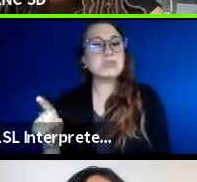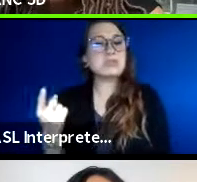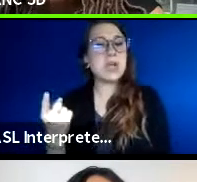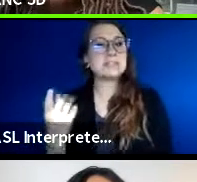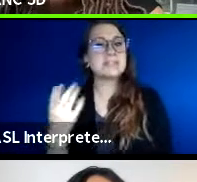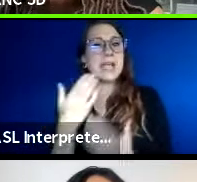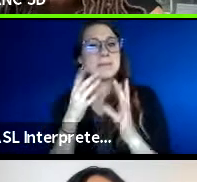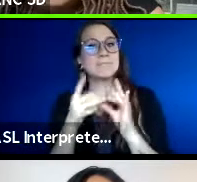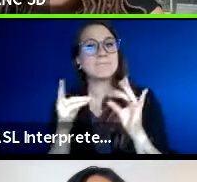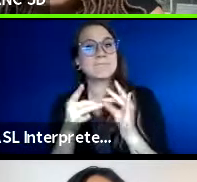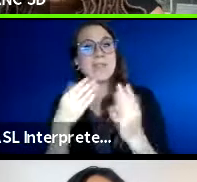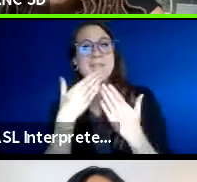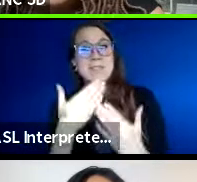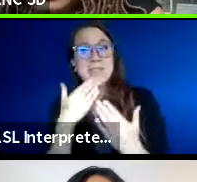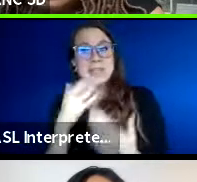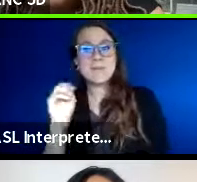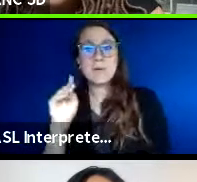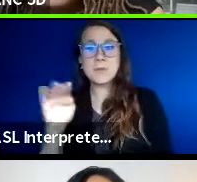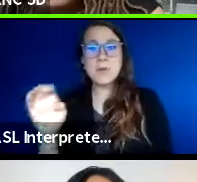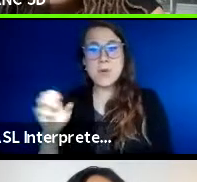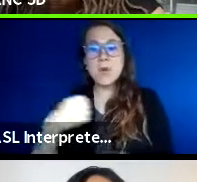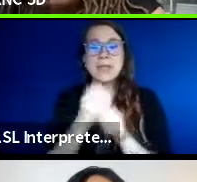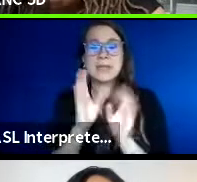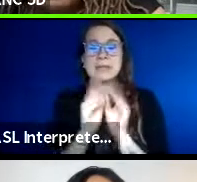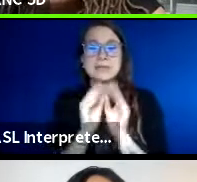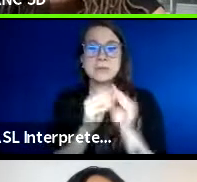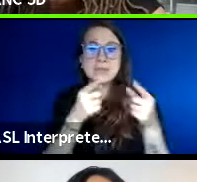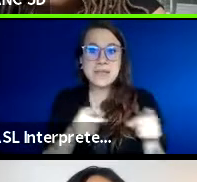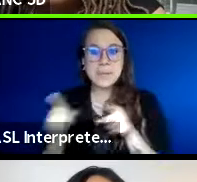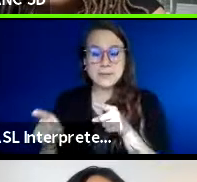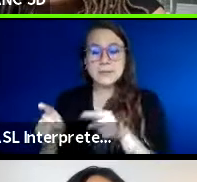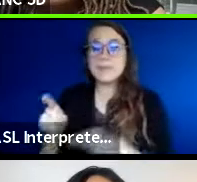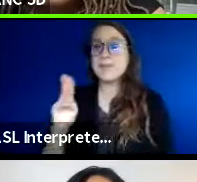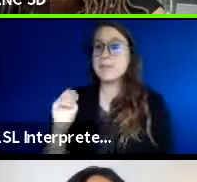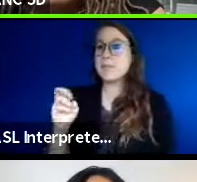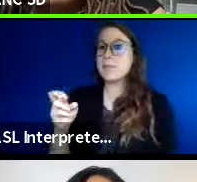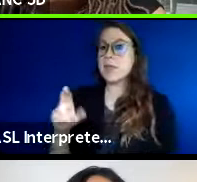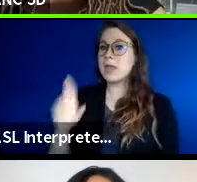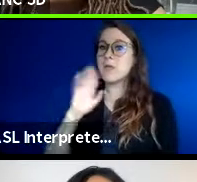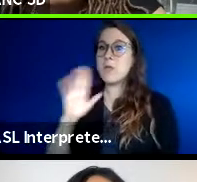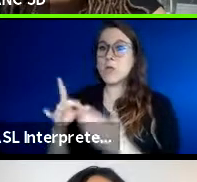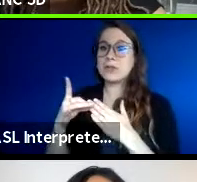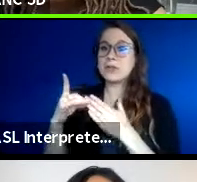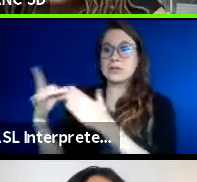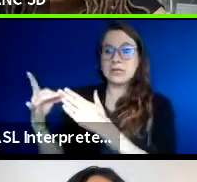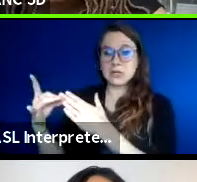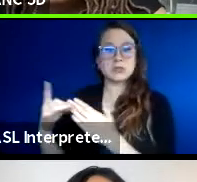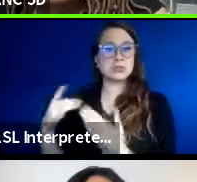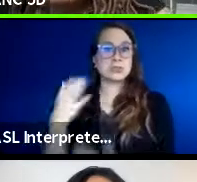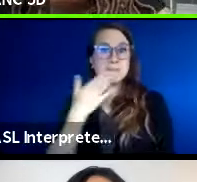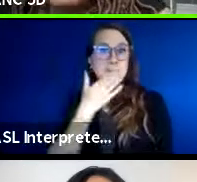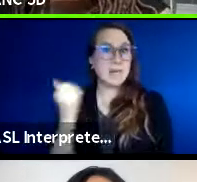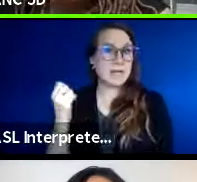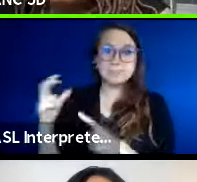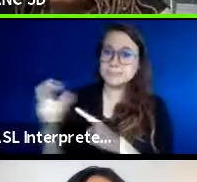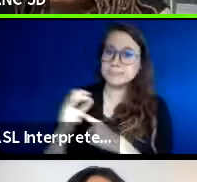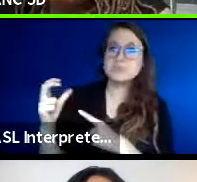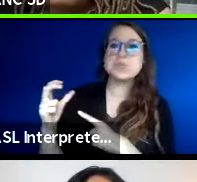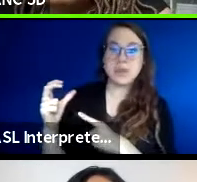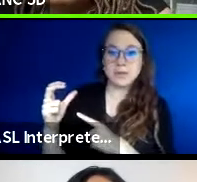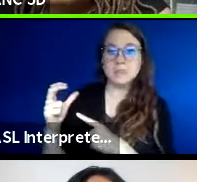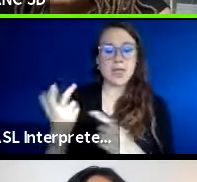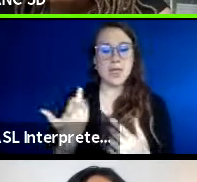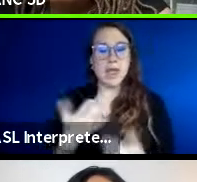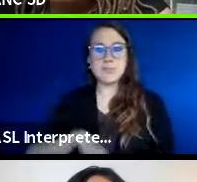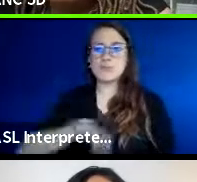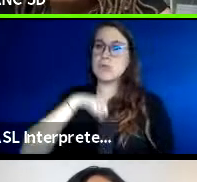thanks to Commissioner Moore for making these meetings happen and to Mayor Bowser for her leadership. She is truly the best of the best, and I'm proud to be a